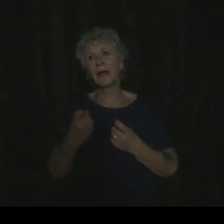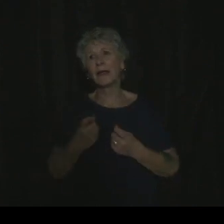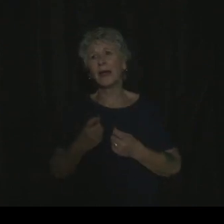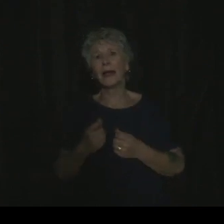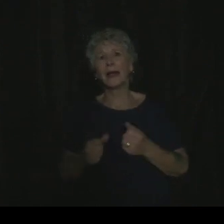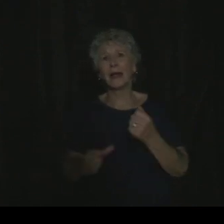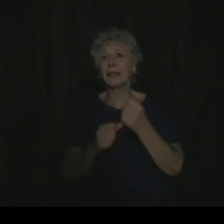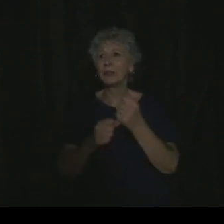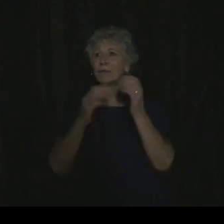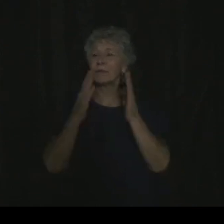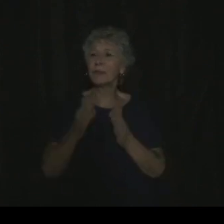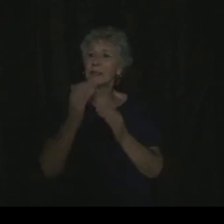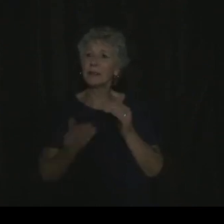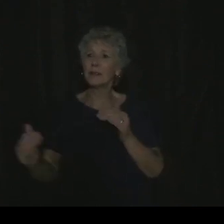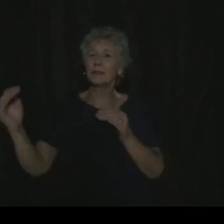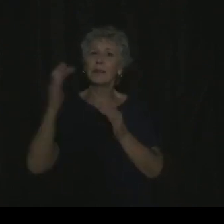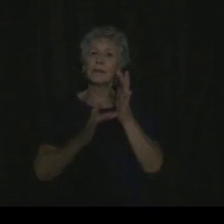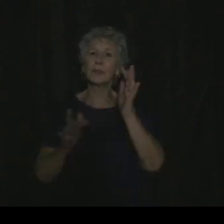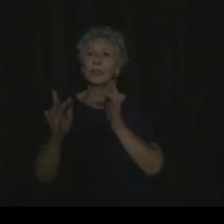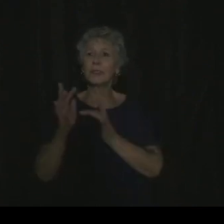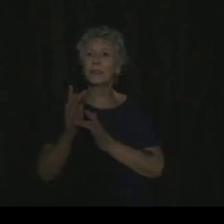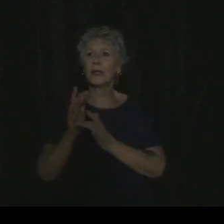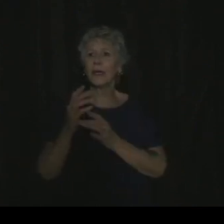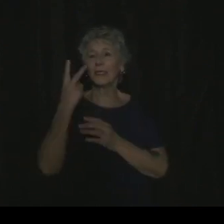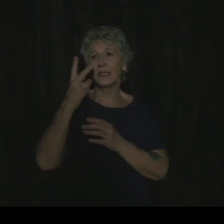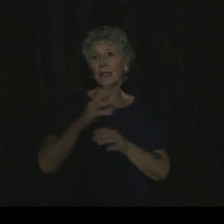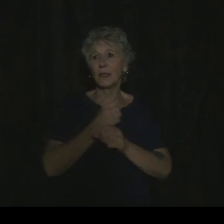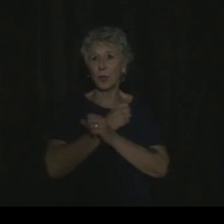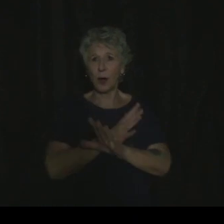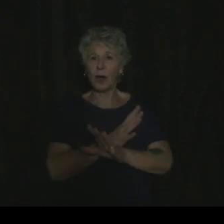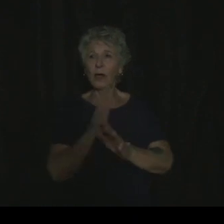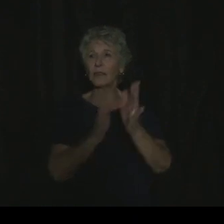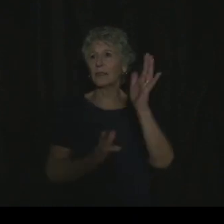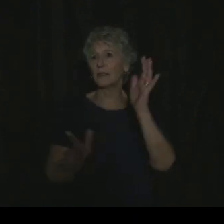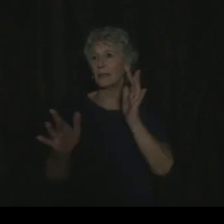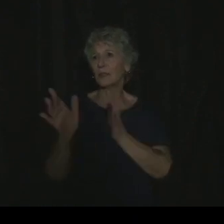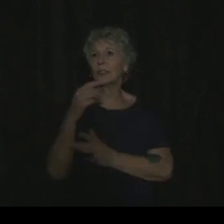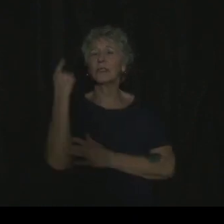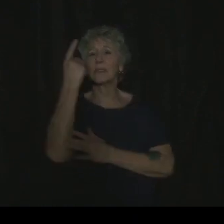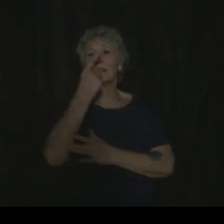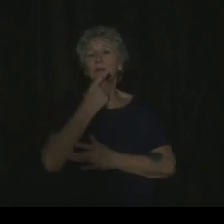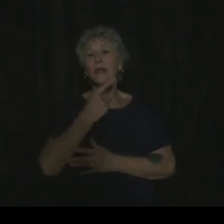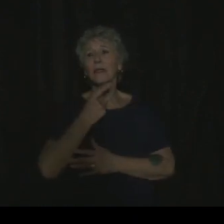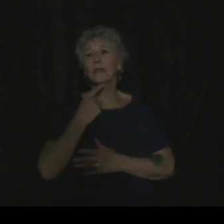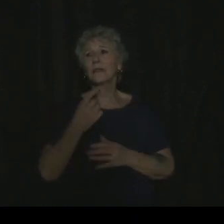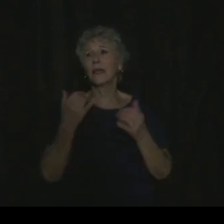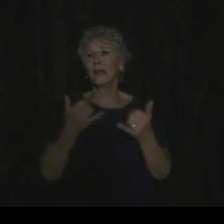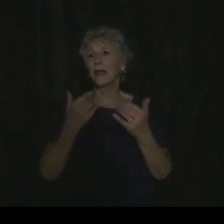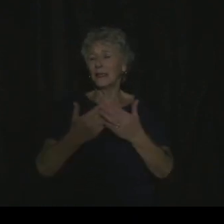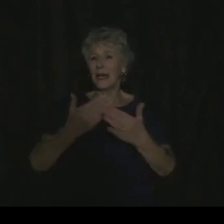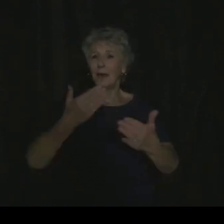my advocate above. See the cause in Jesus'